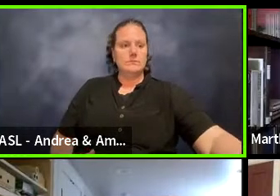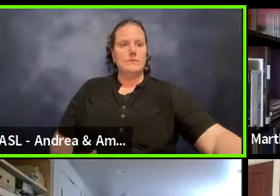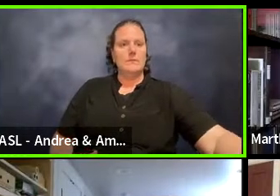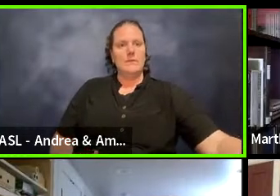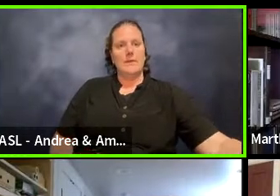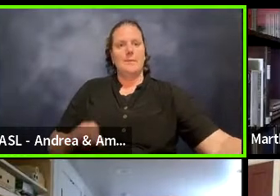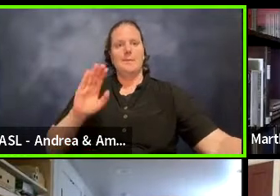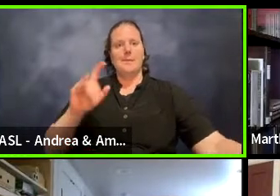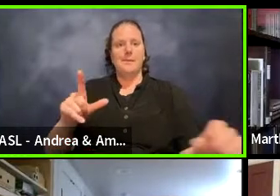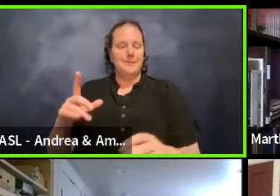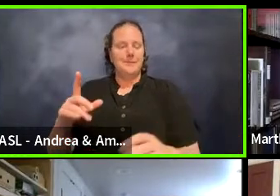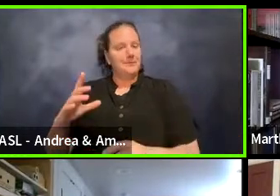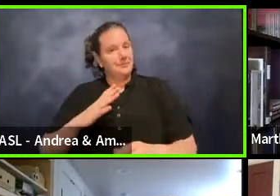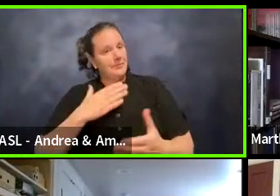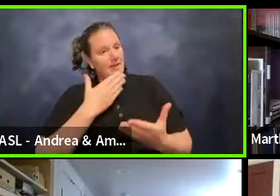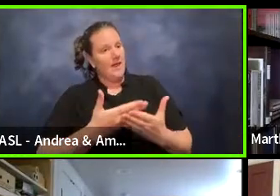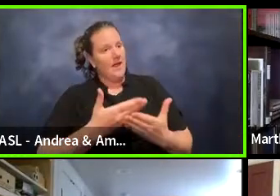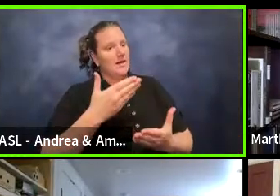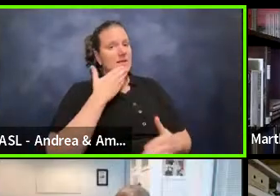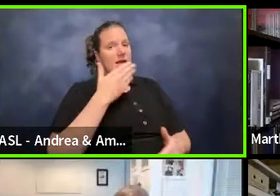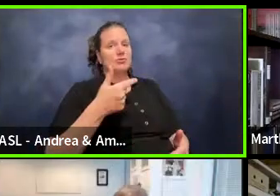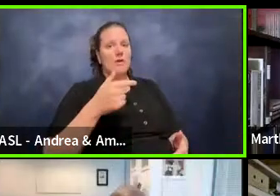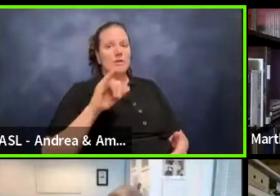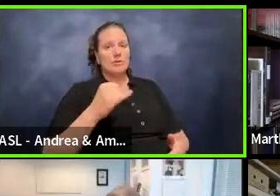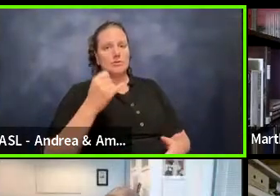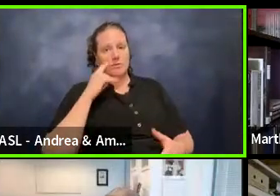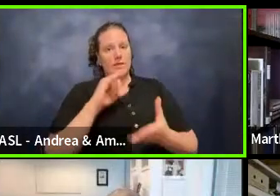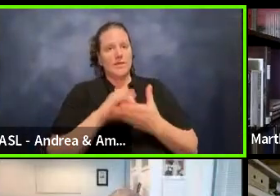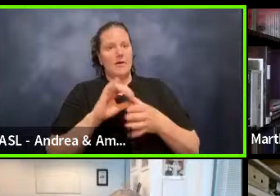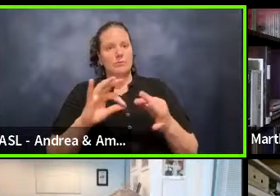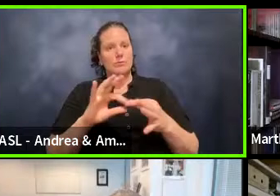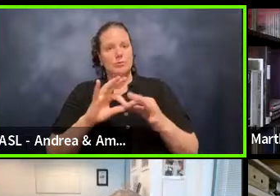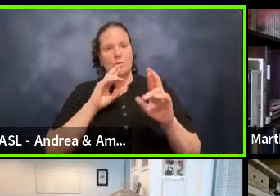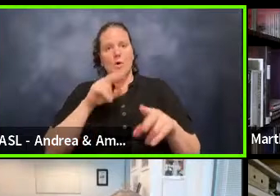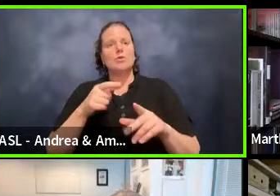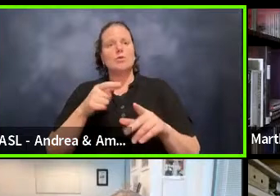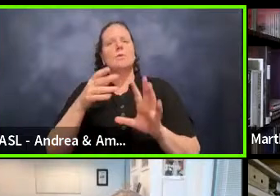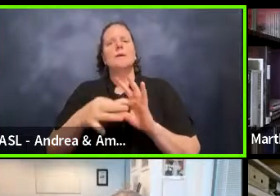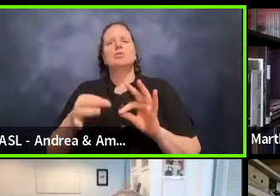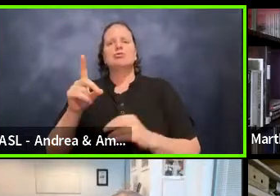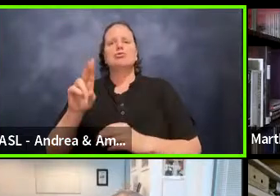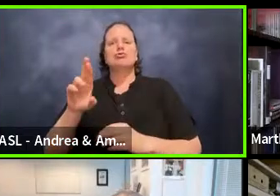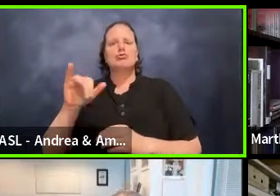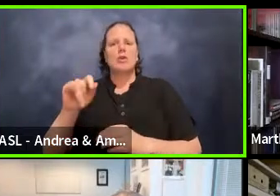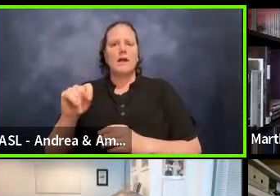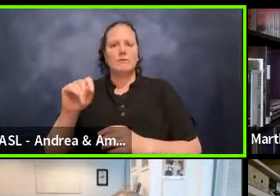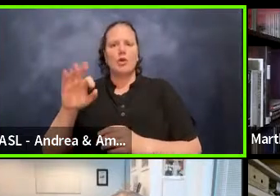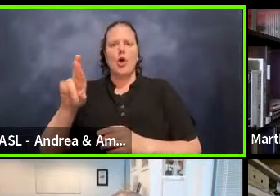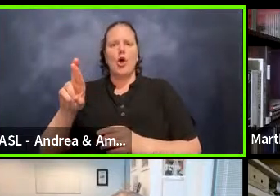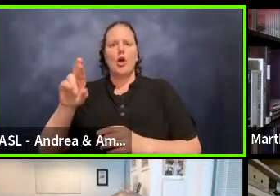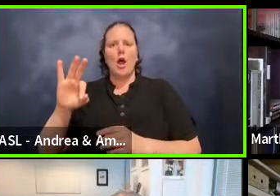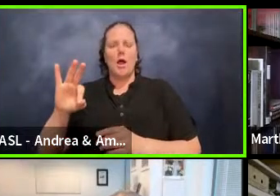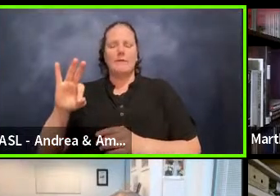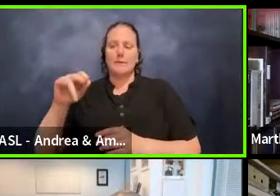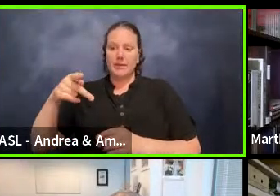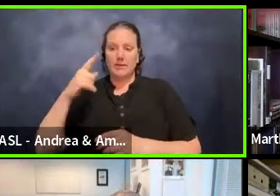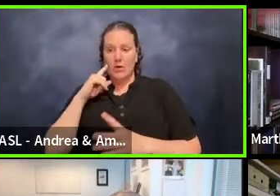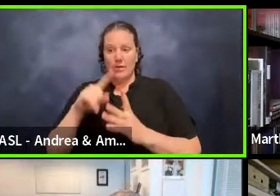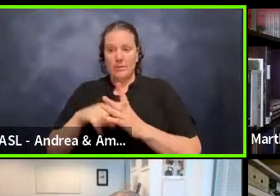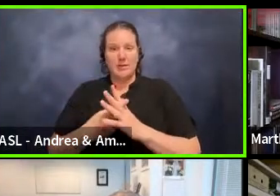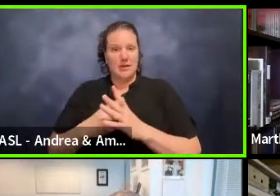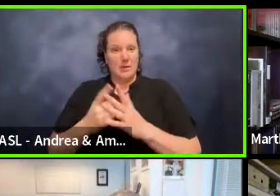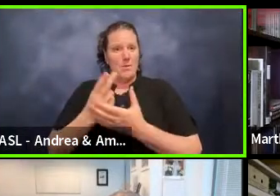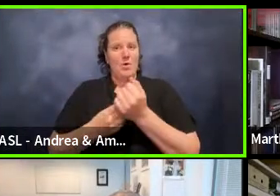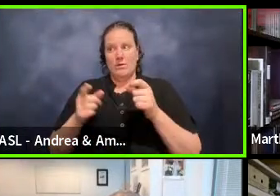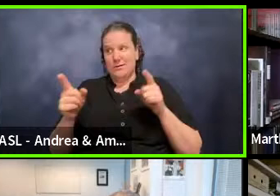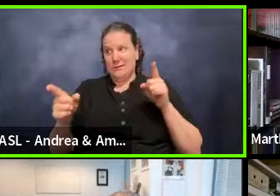Oh, thanks, Greg, for that report. Hey, you mentioned draft RFPs for the beginning of the both sides of the bridge.